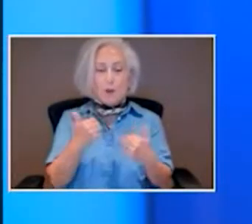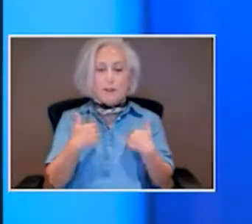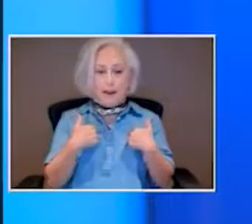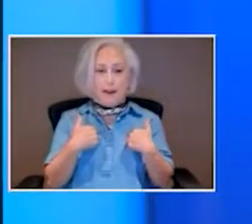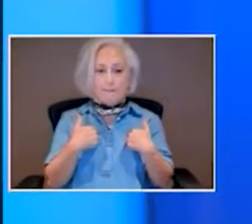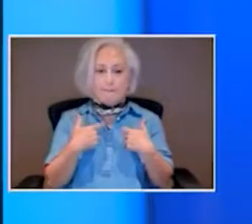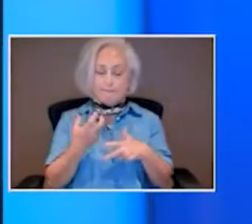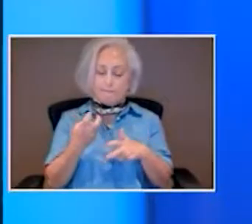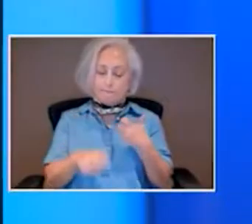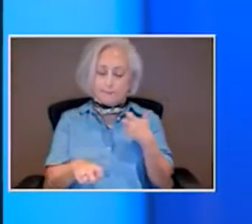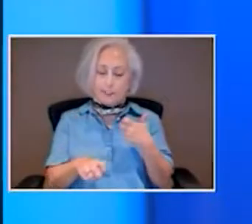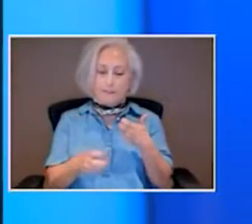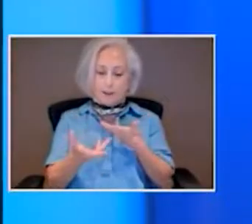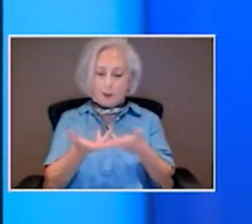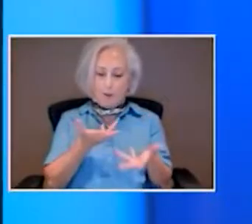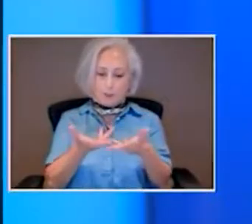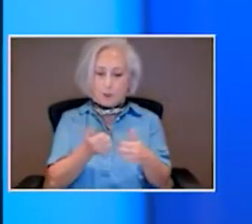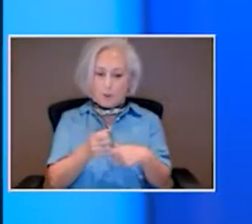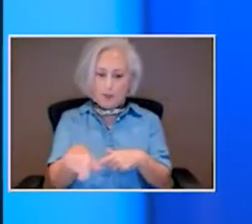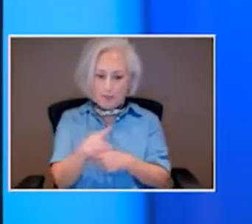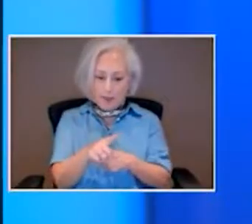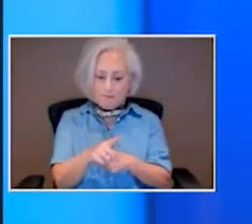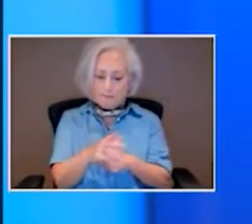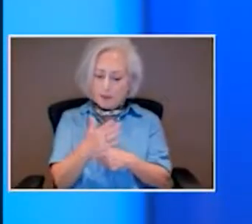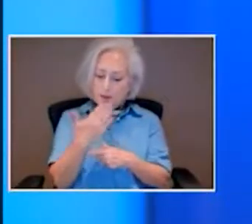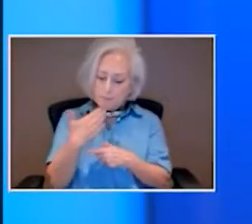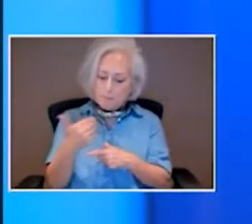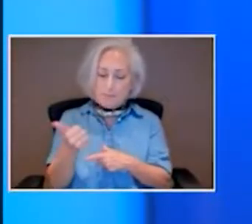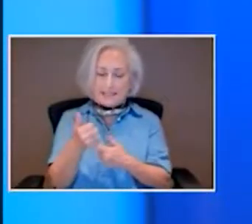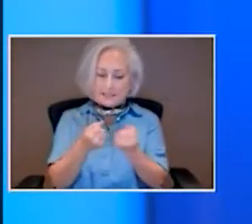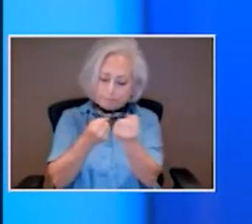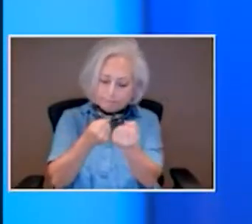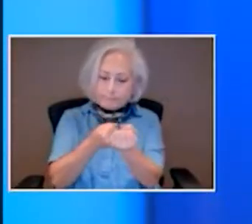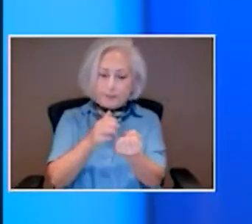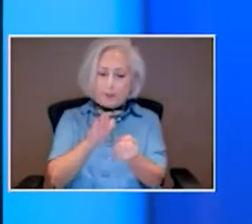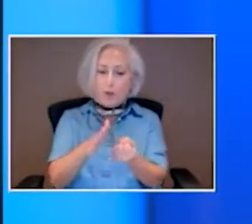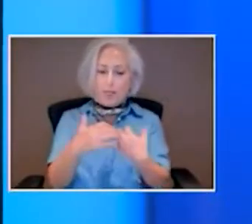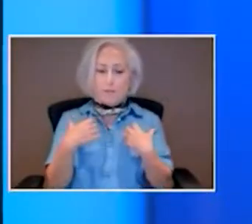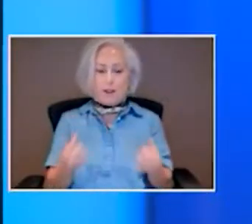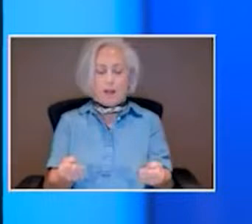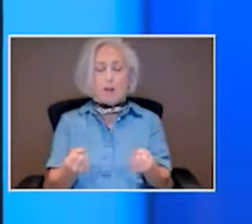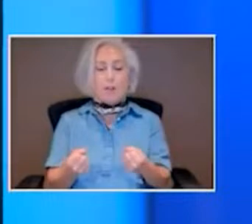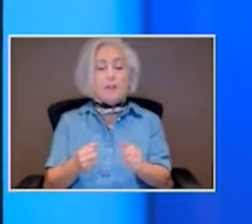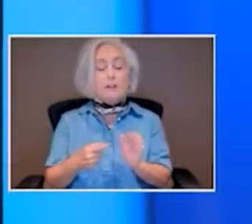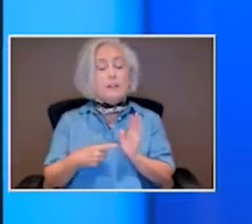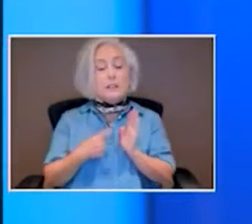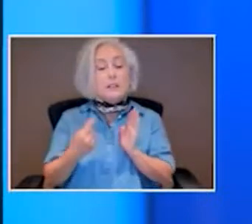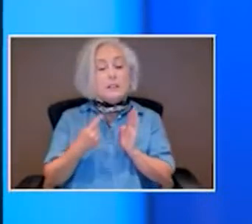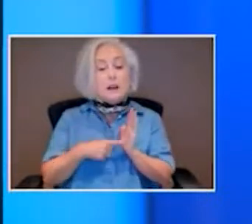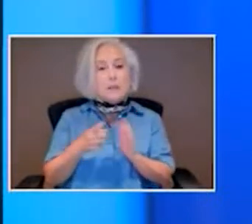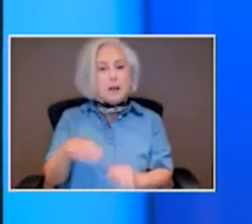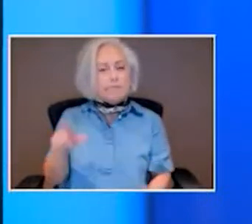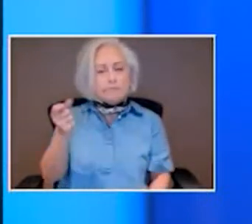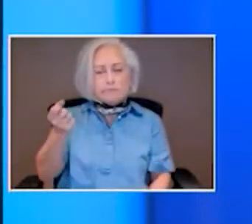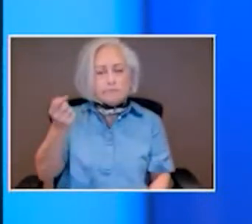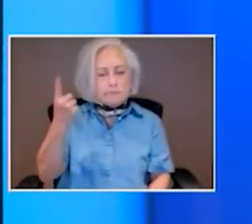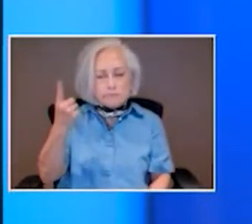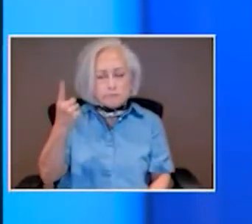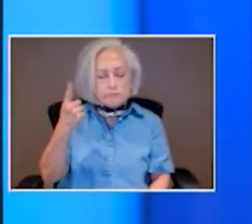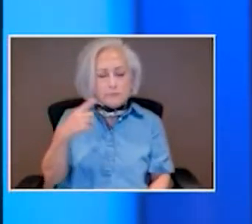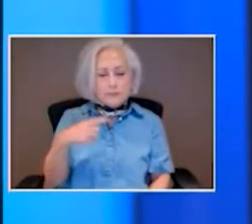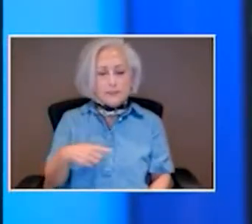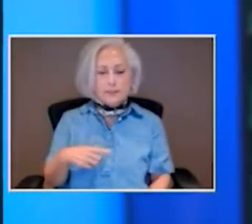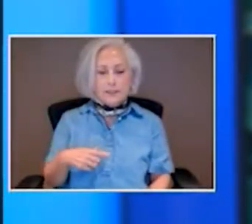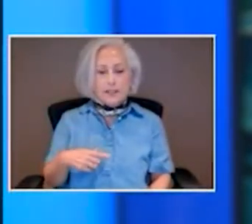do your very best to advocate for their health. And sometimes they don't understand and I